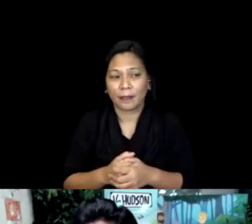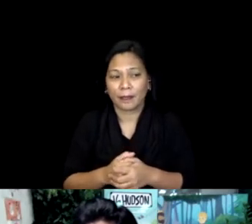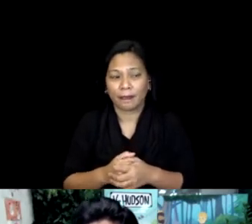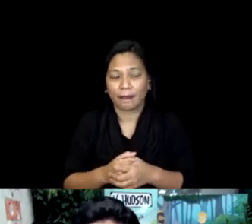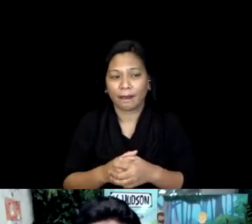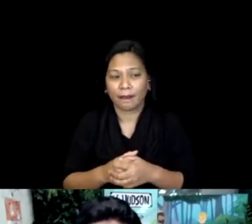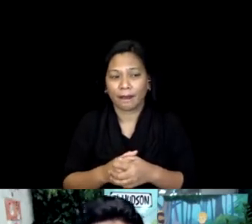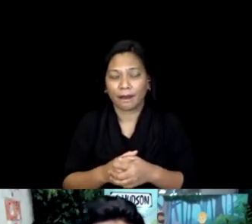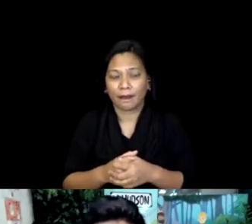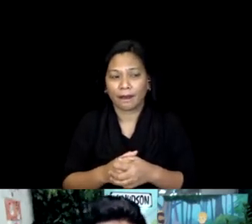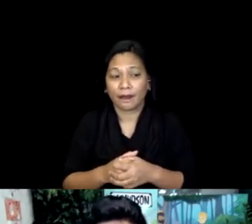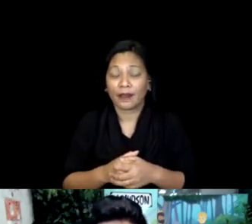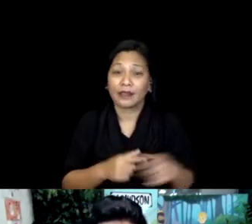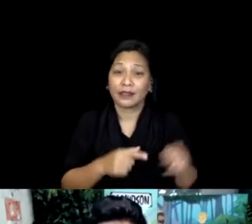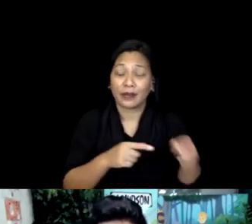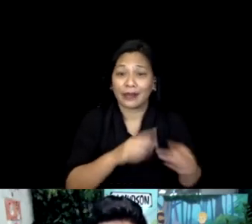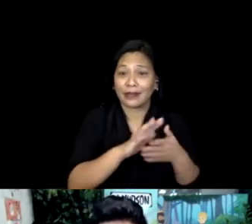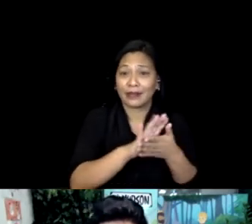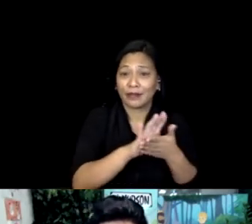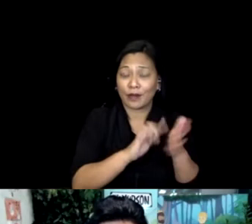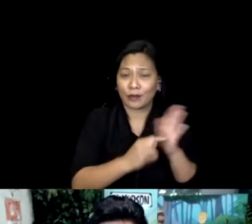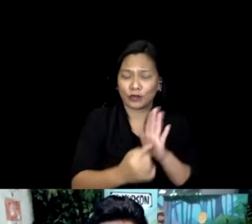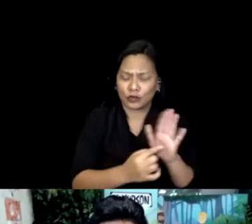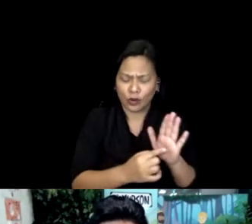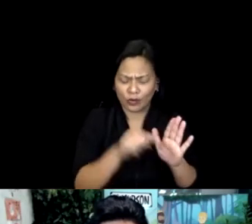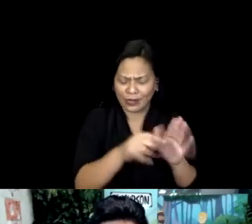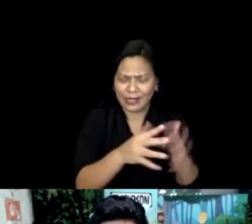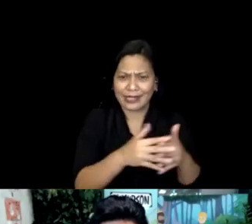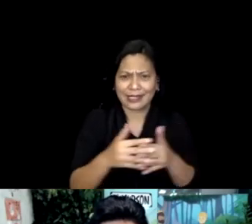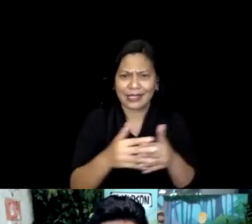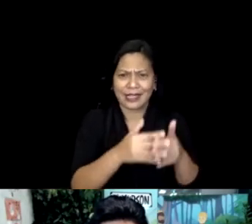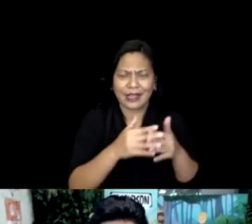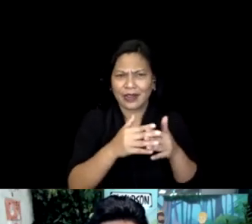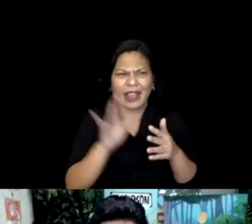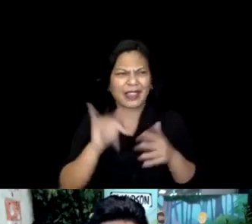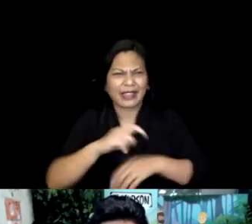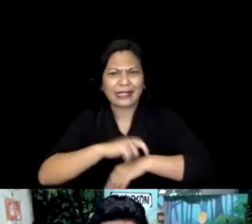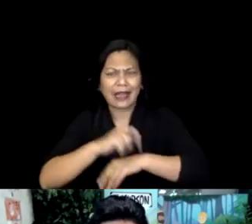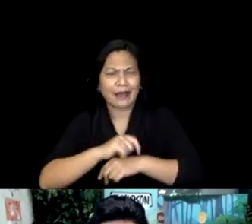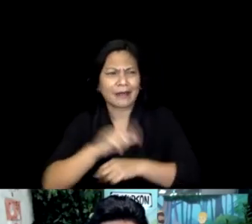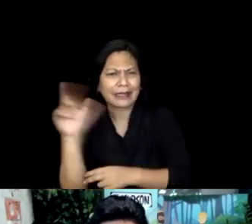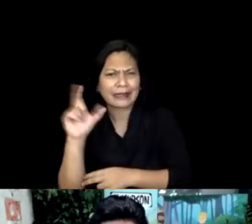This opened in the States right when there was the the Islamic ban